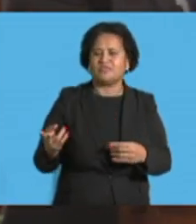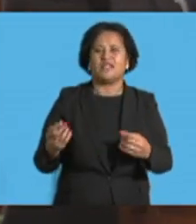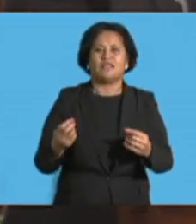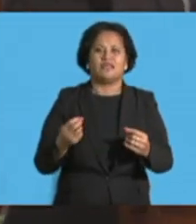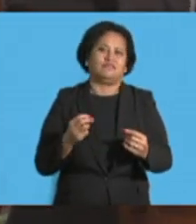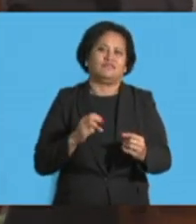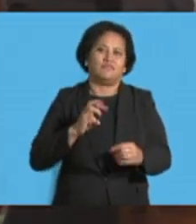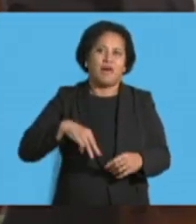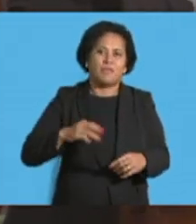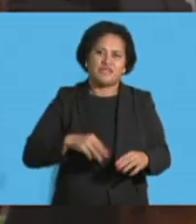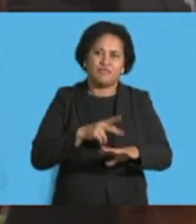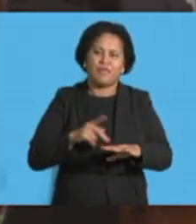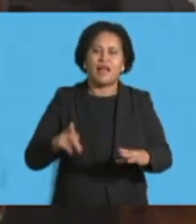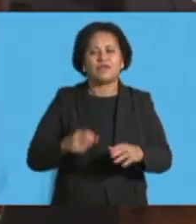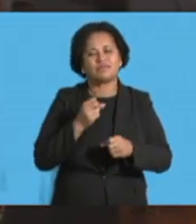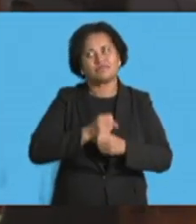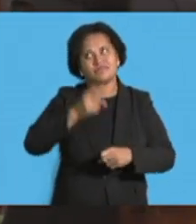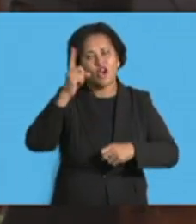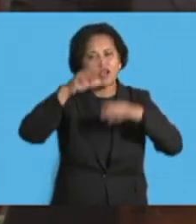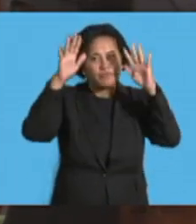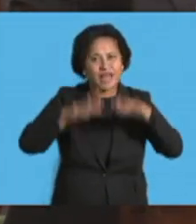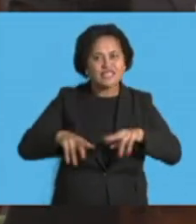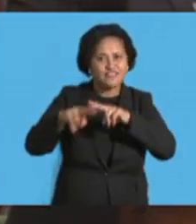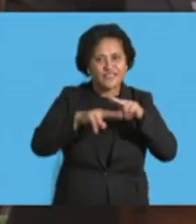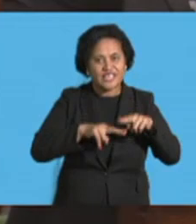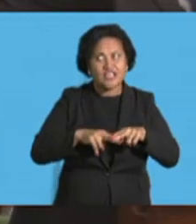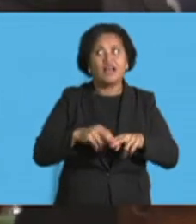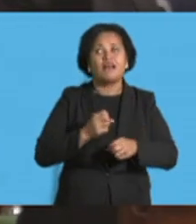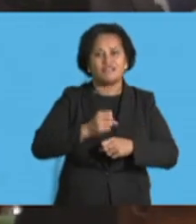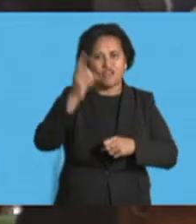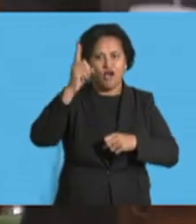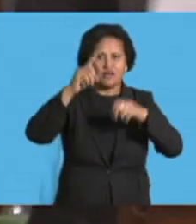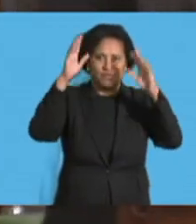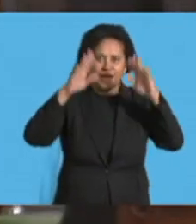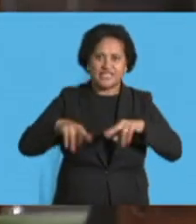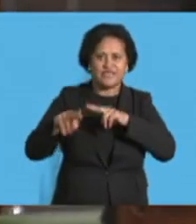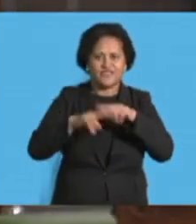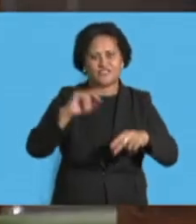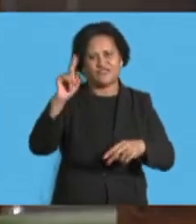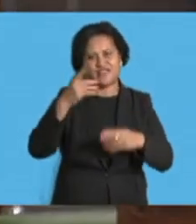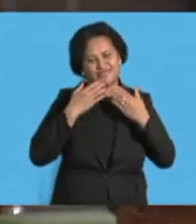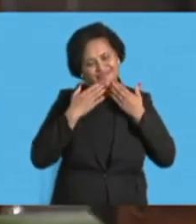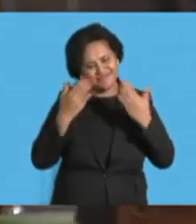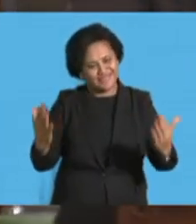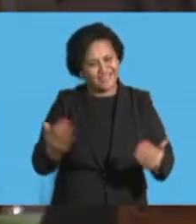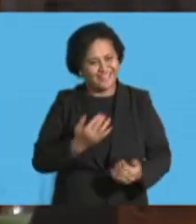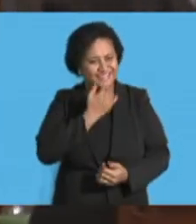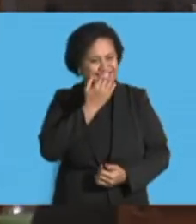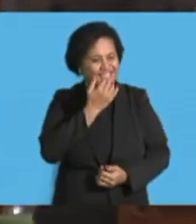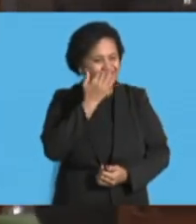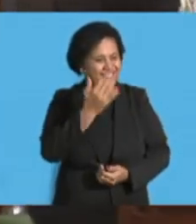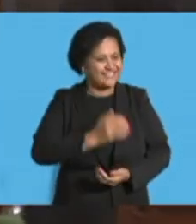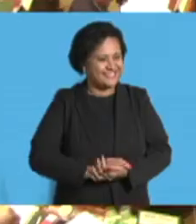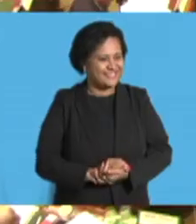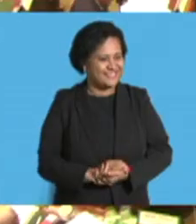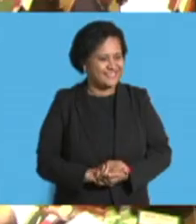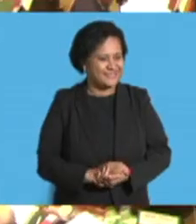Thank you all. God bless Fiji. God bless Fiji first. Veena ka wakalifu.